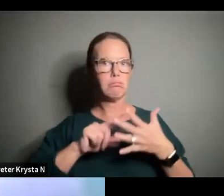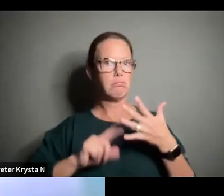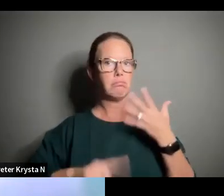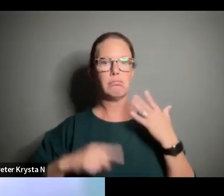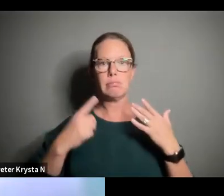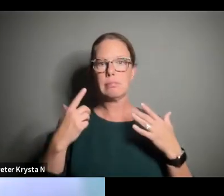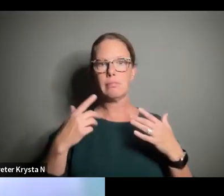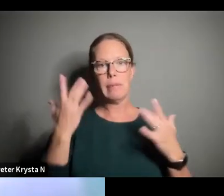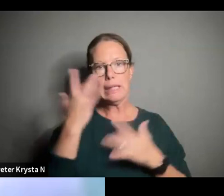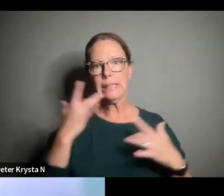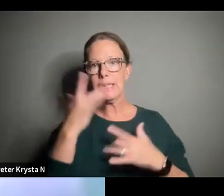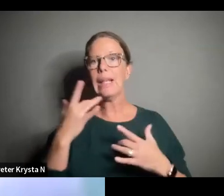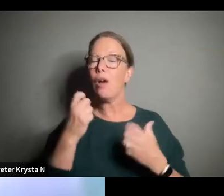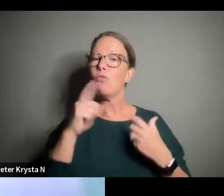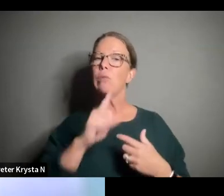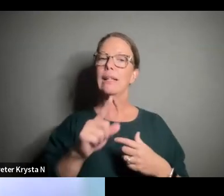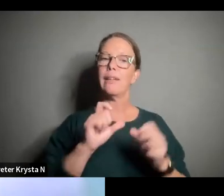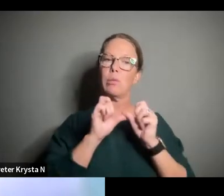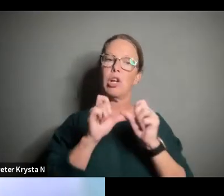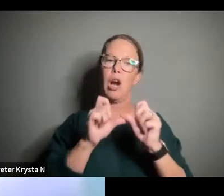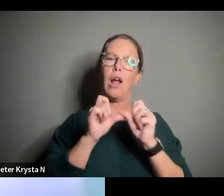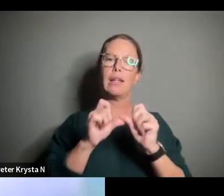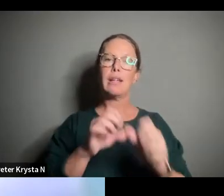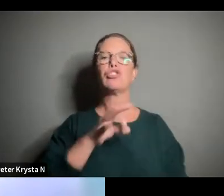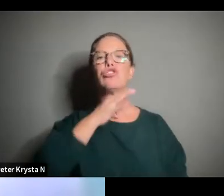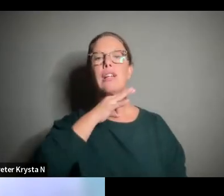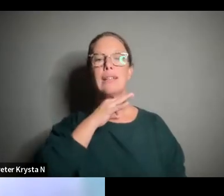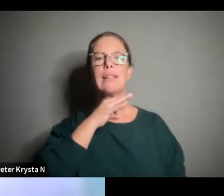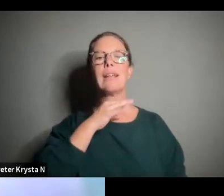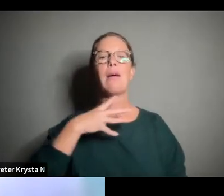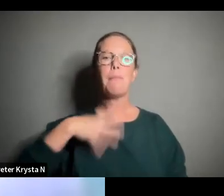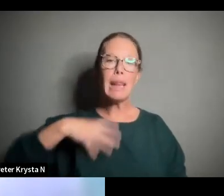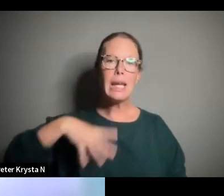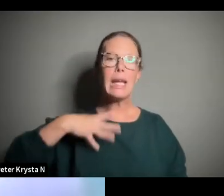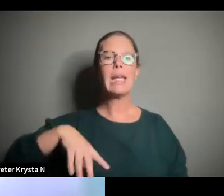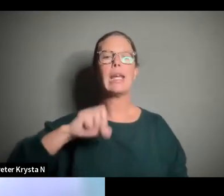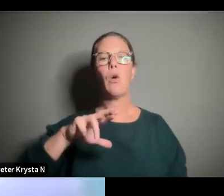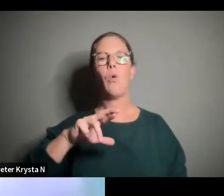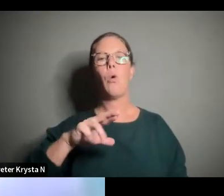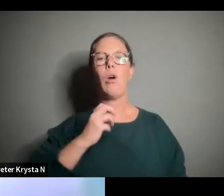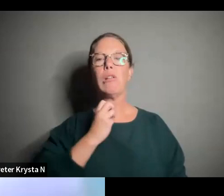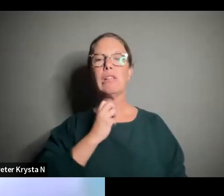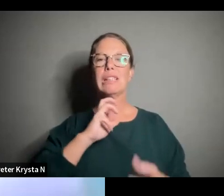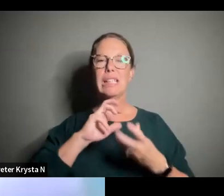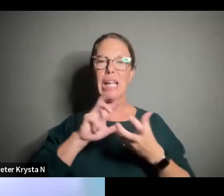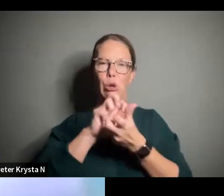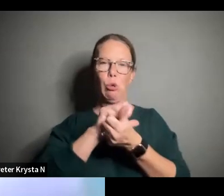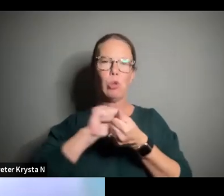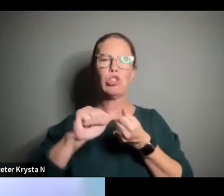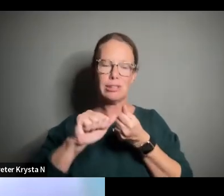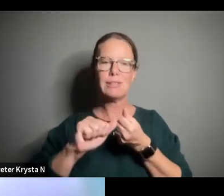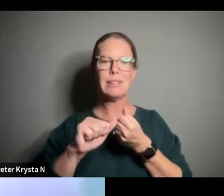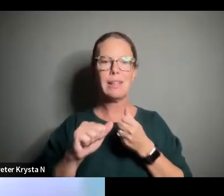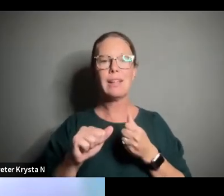a significant death rate from chronic tracheostomies from what we call bleeding and erosion of that tracheostomy tube. And so even if we